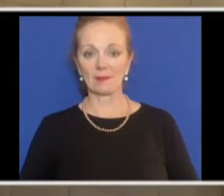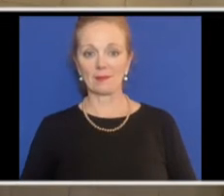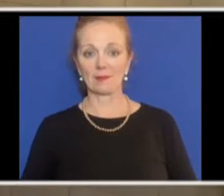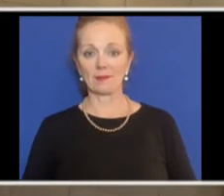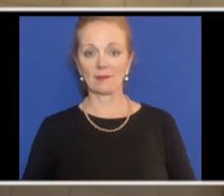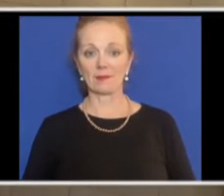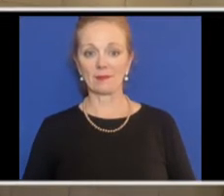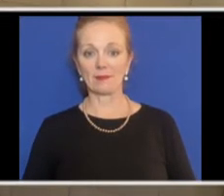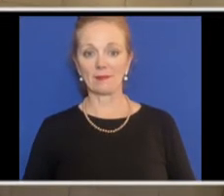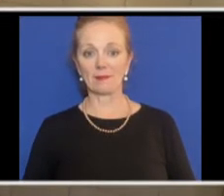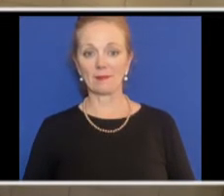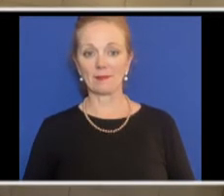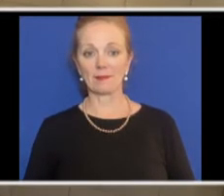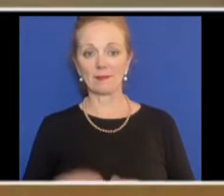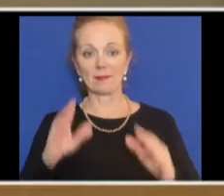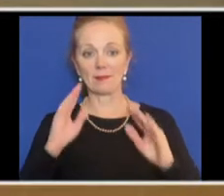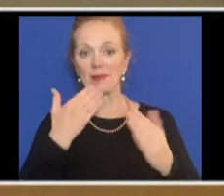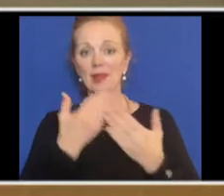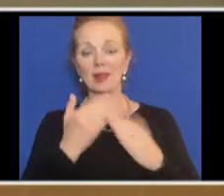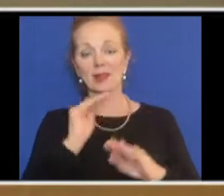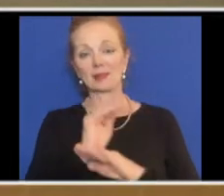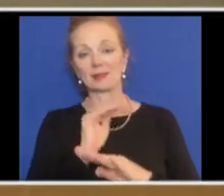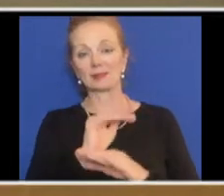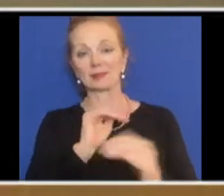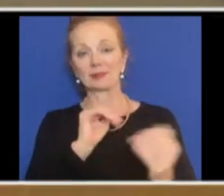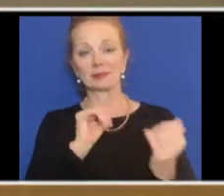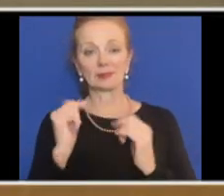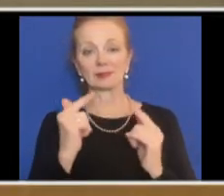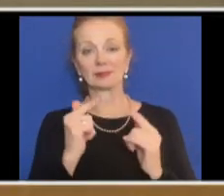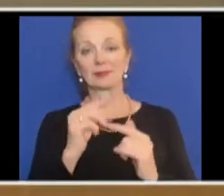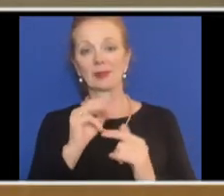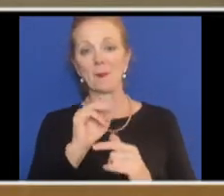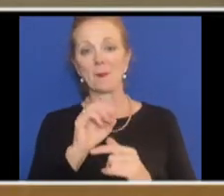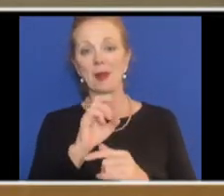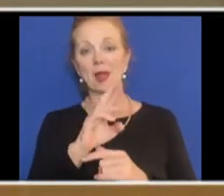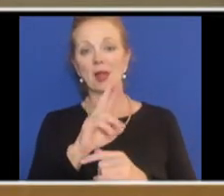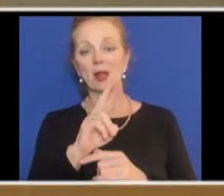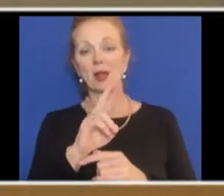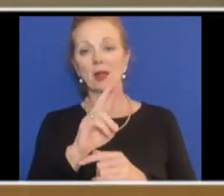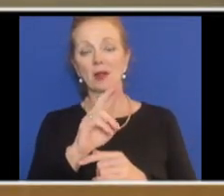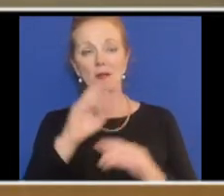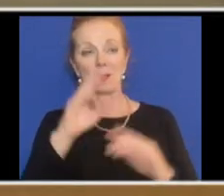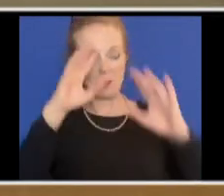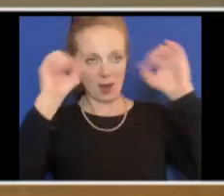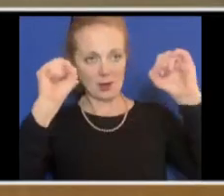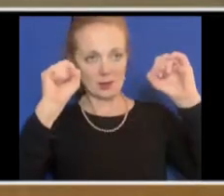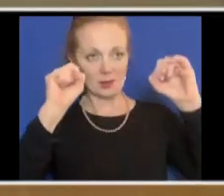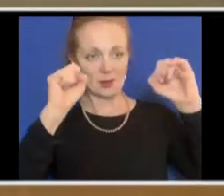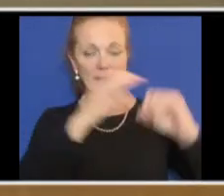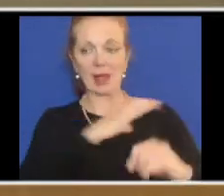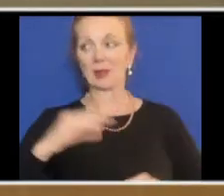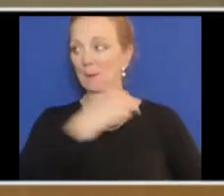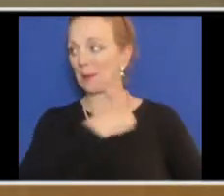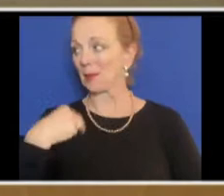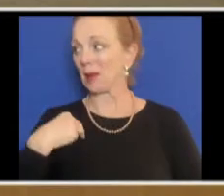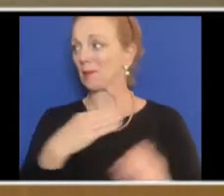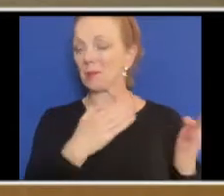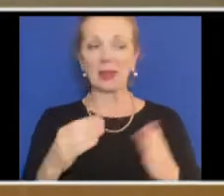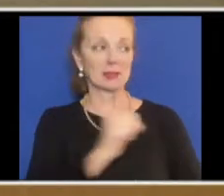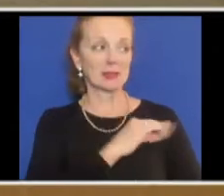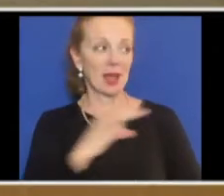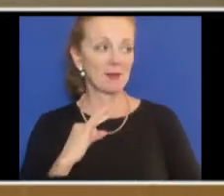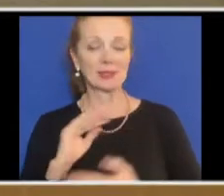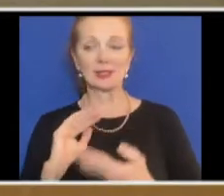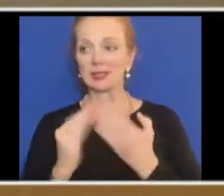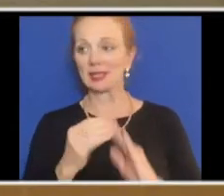good evening Council uh mayor Parham council members zoning committing cleaning staff and City staff